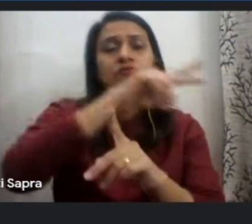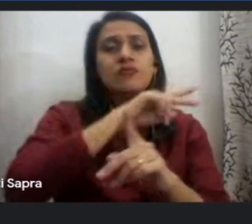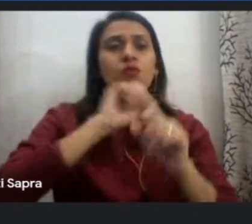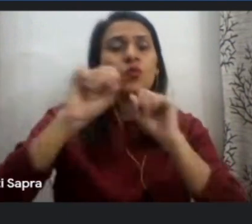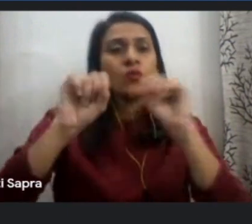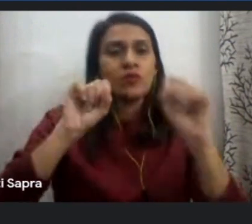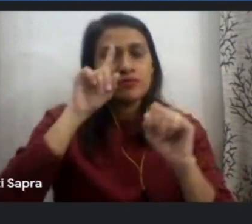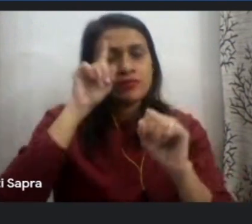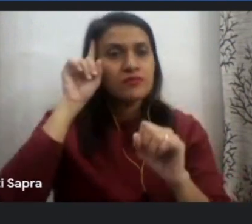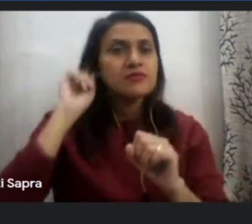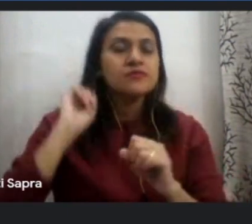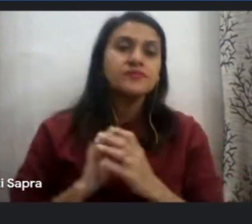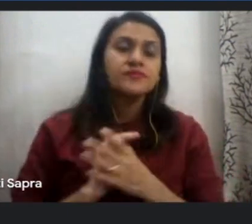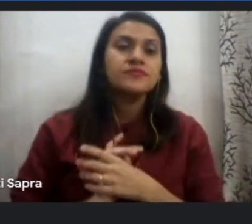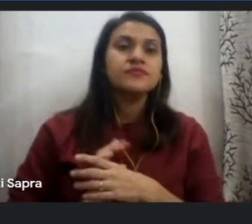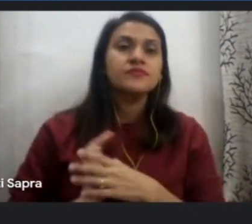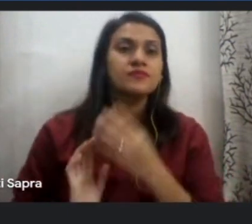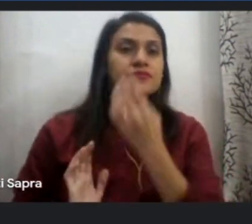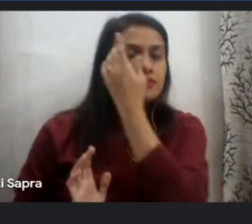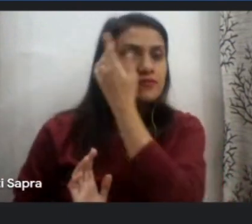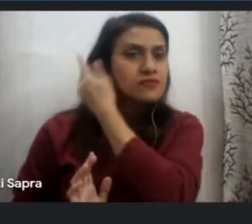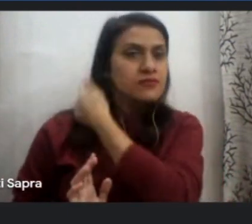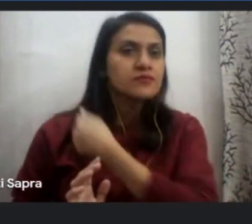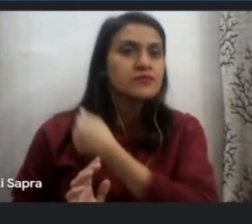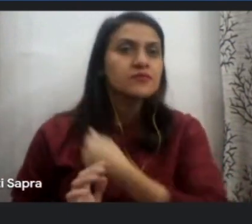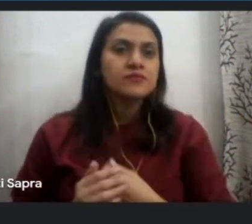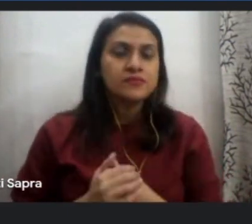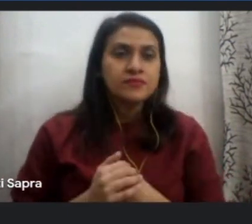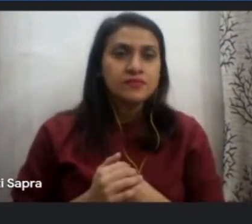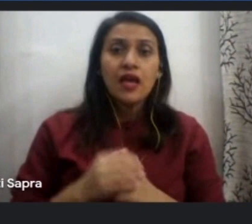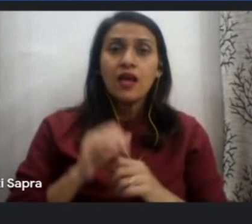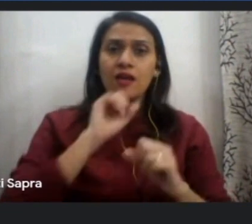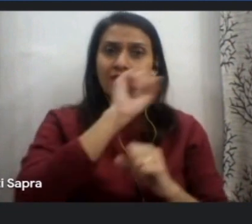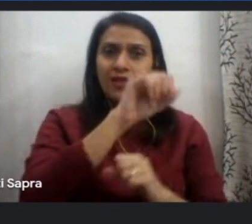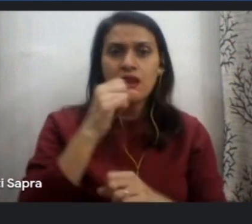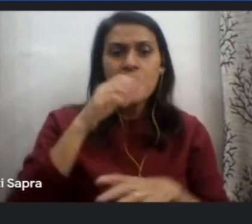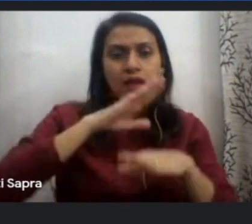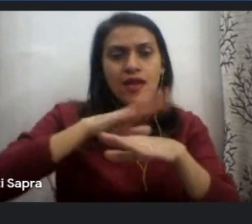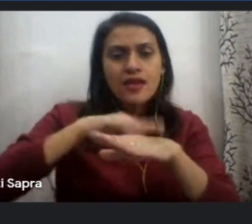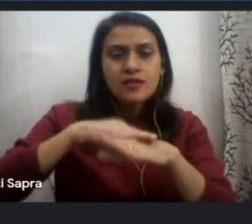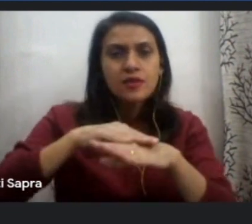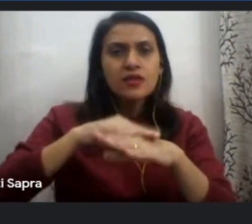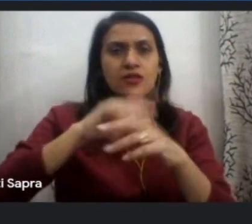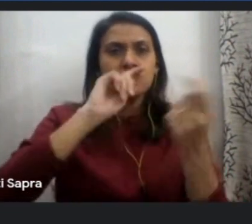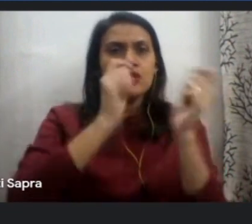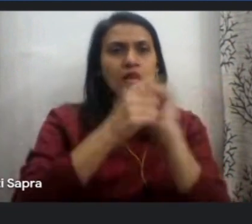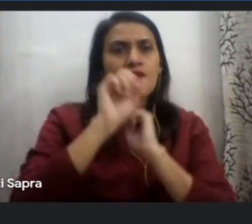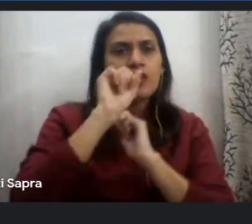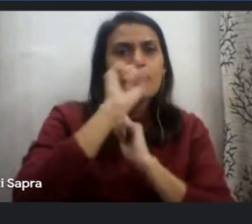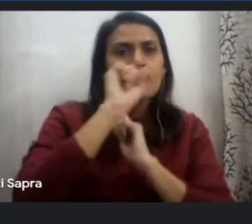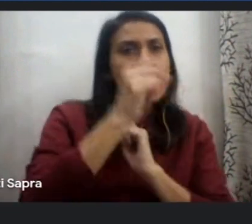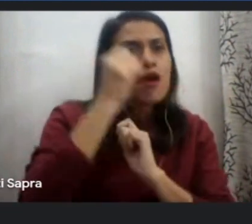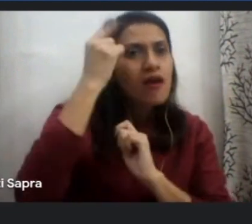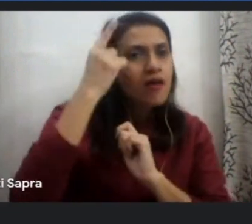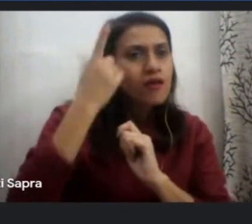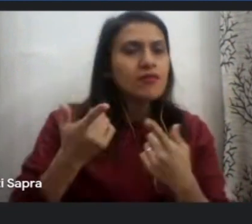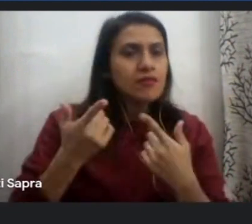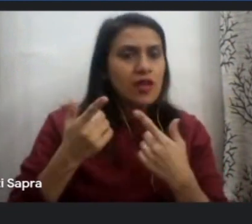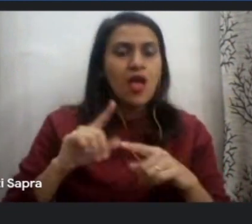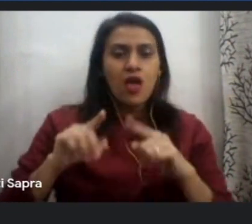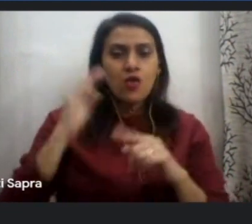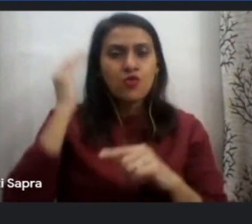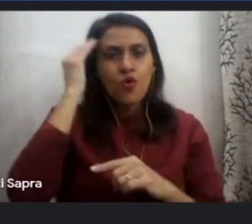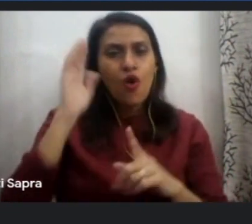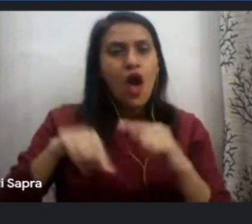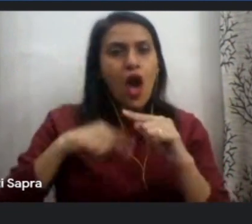and how these experiences shape our understanding, how they inform us about the rights